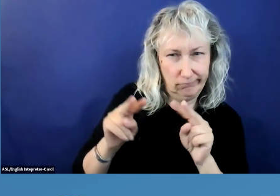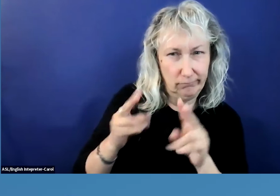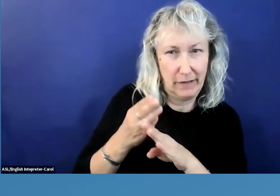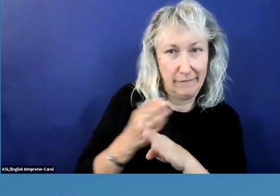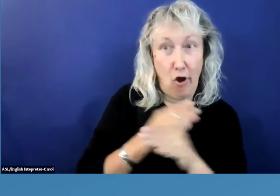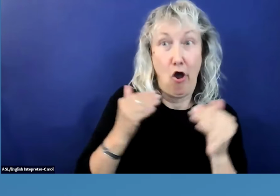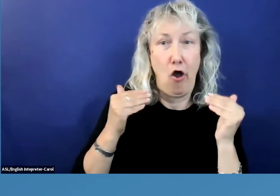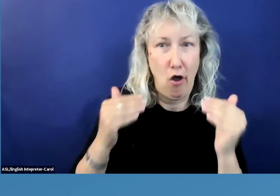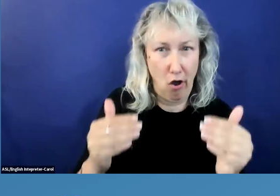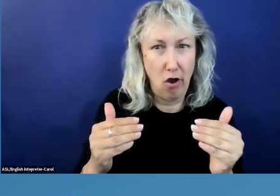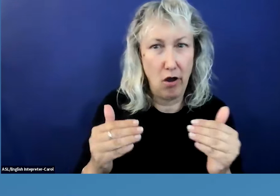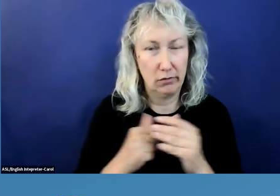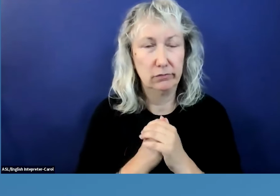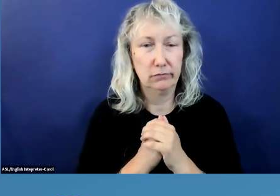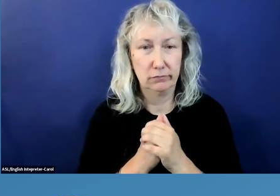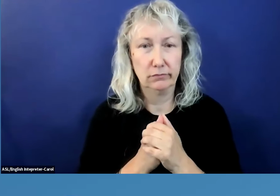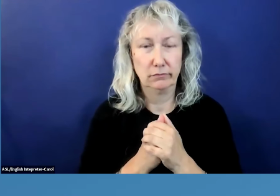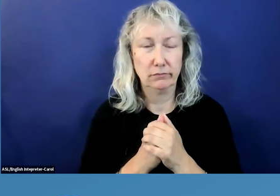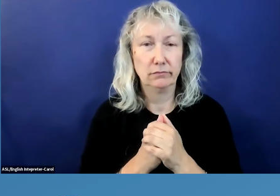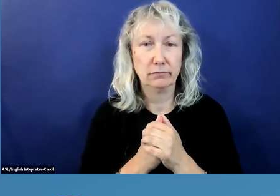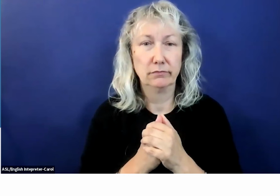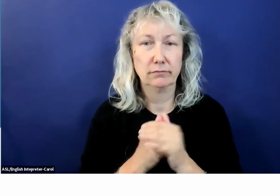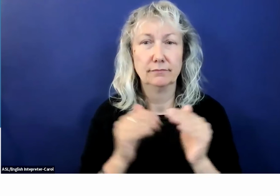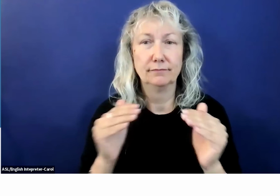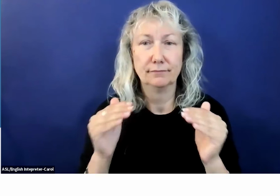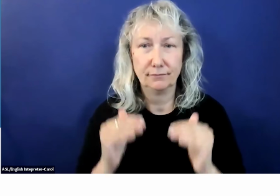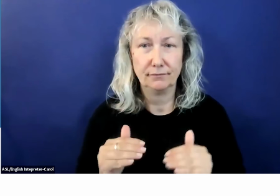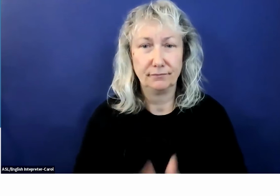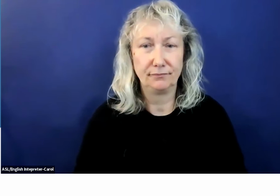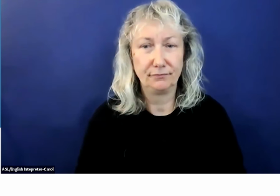making decisions. Next slide, please.